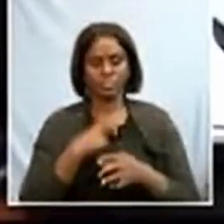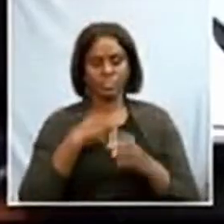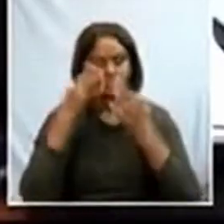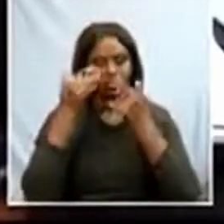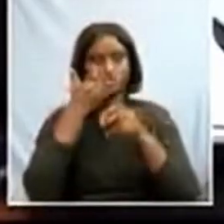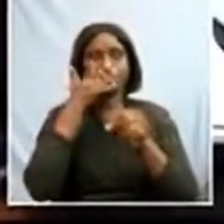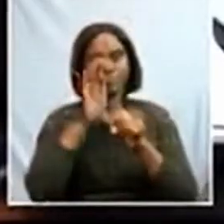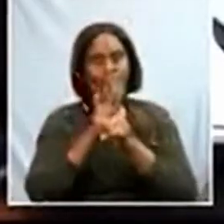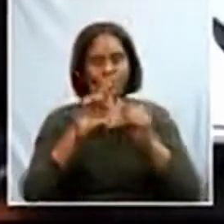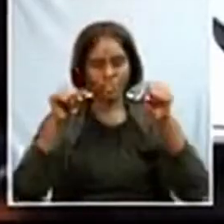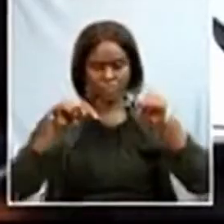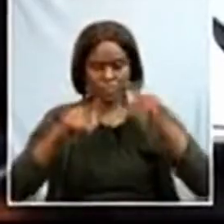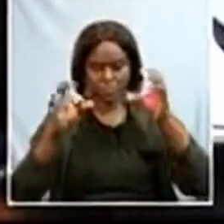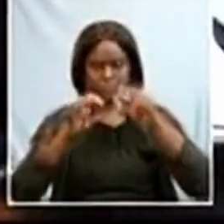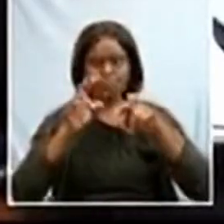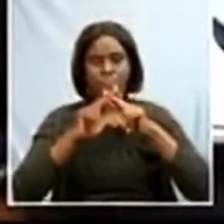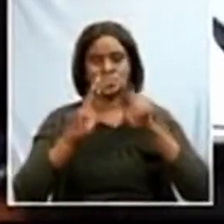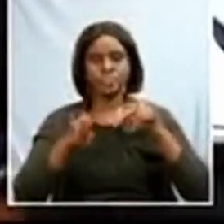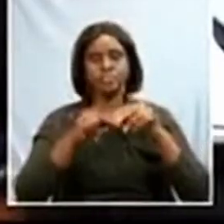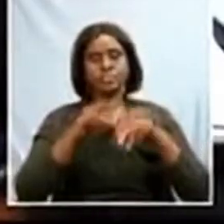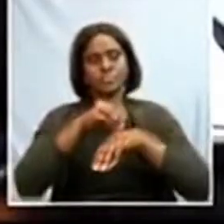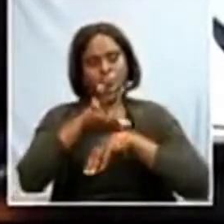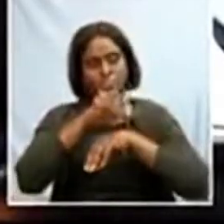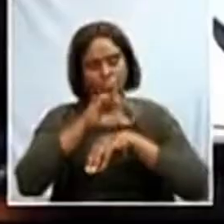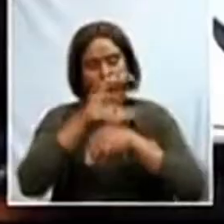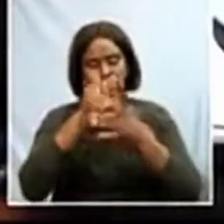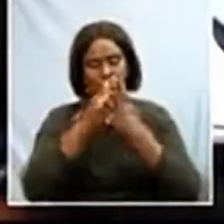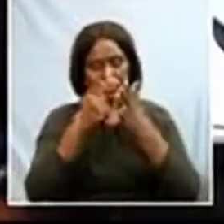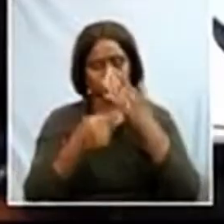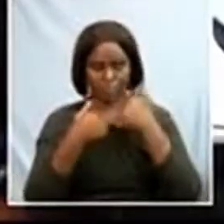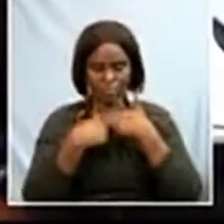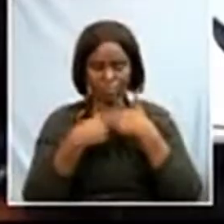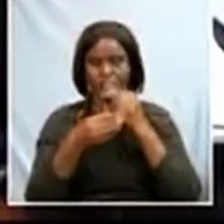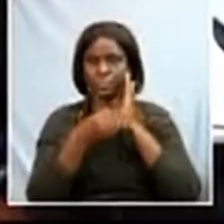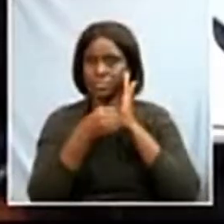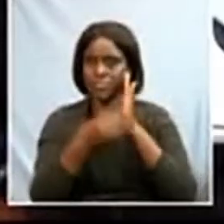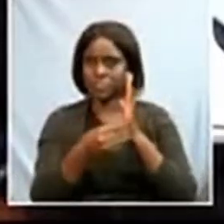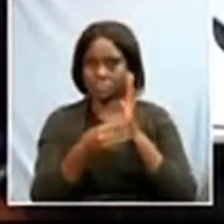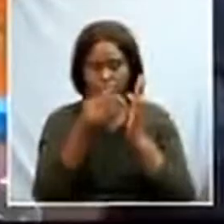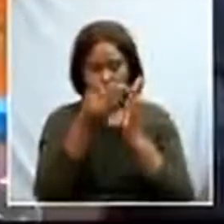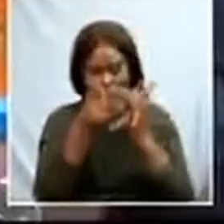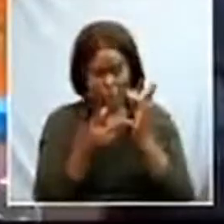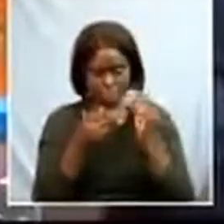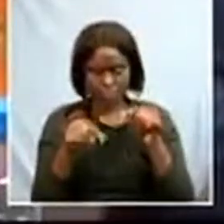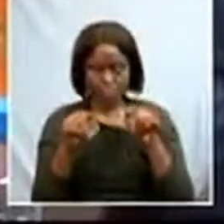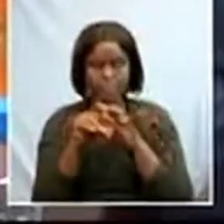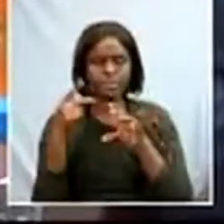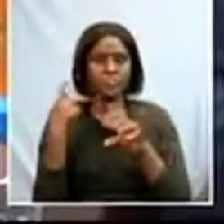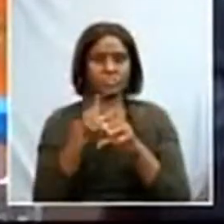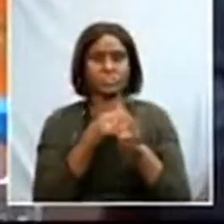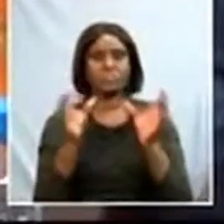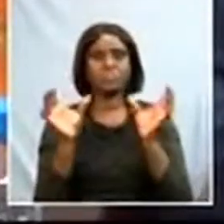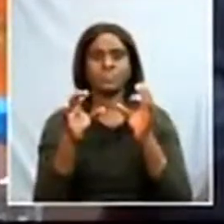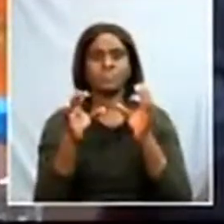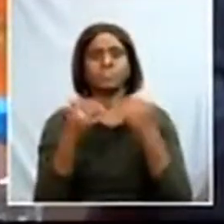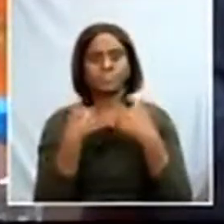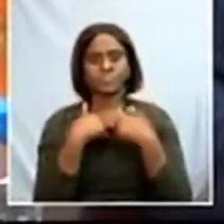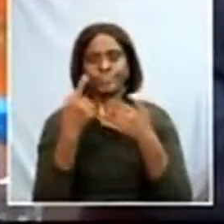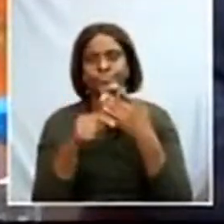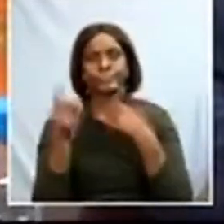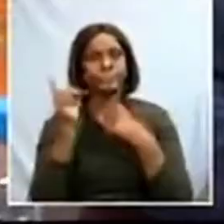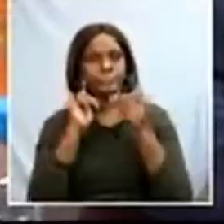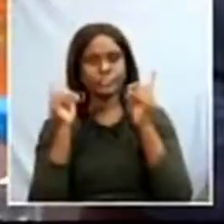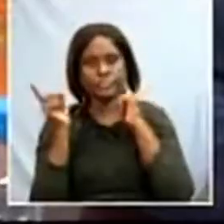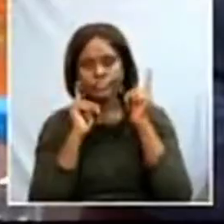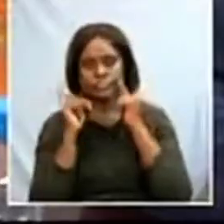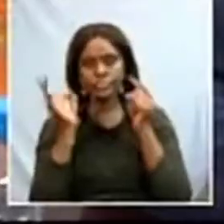wish to assure this committee, Chair, that the advice that you have guided in this house will take note. We have really taken